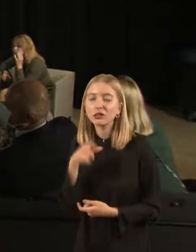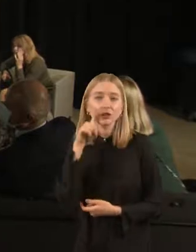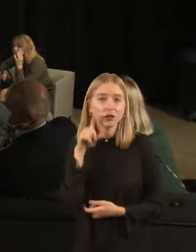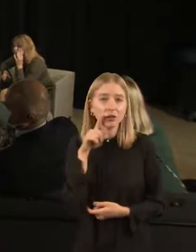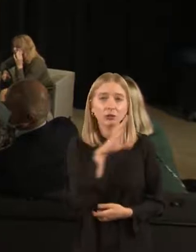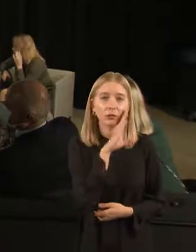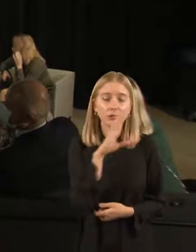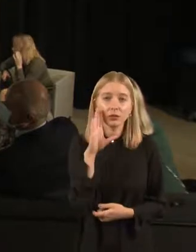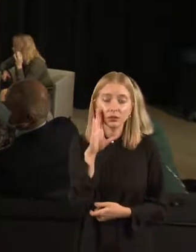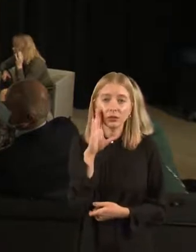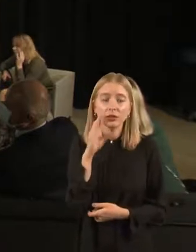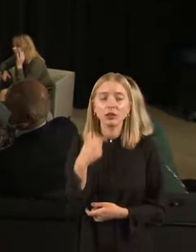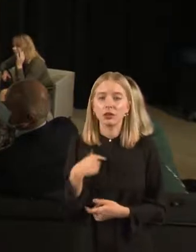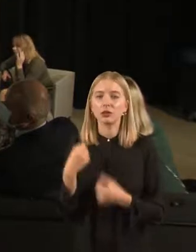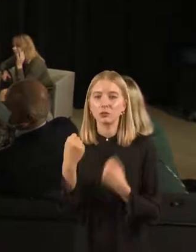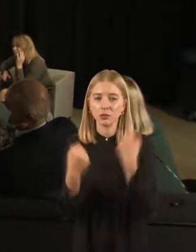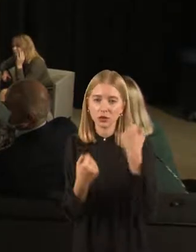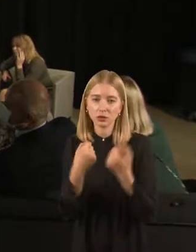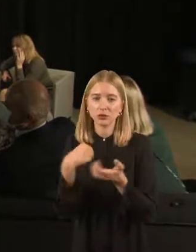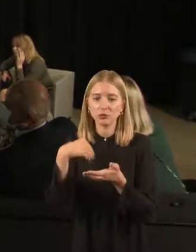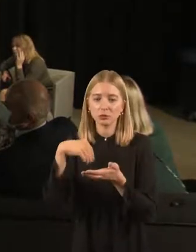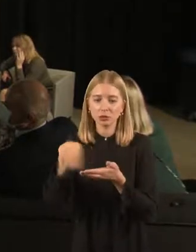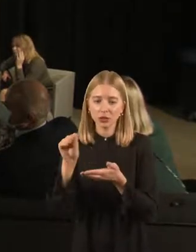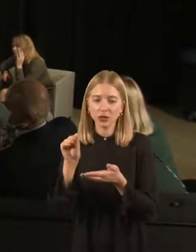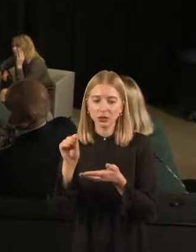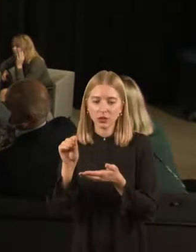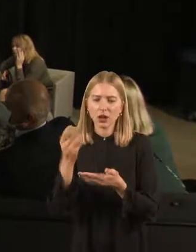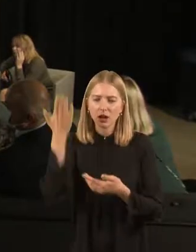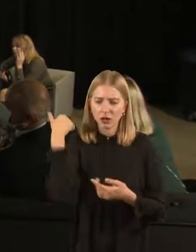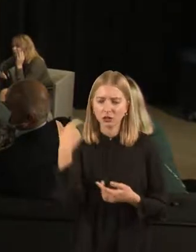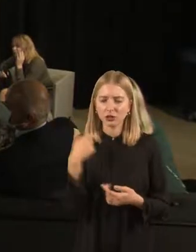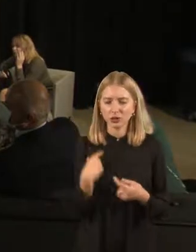mother, and